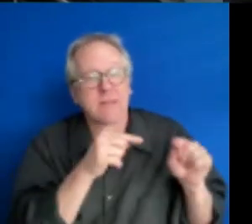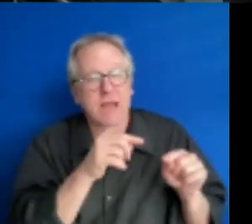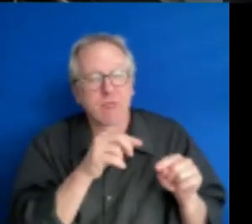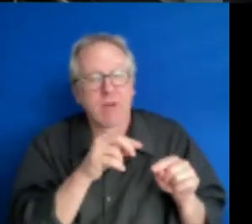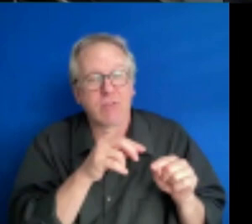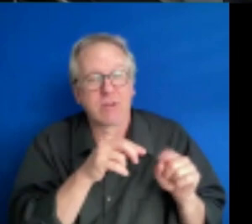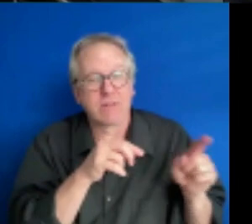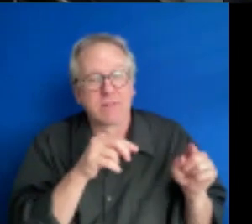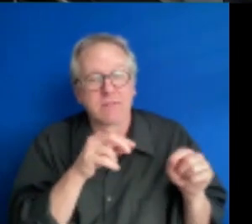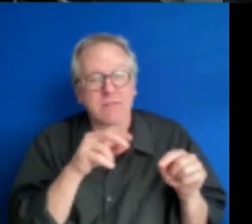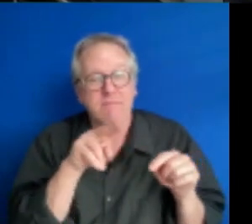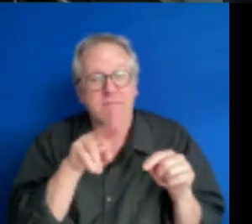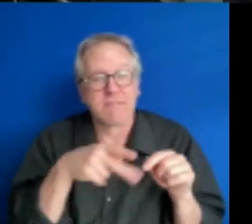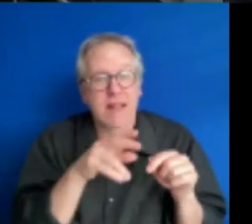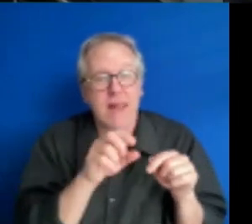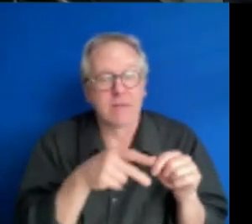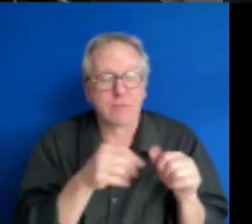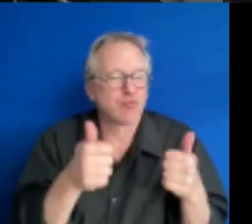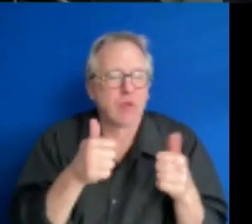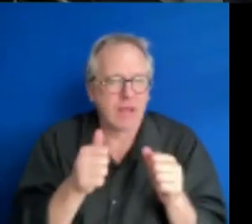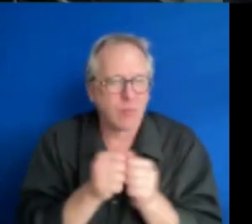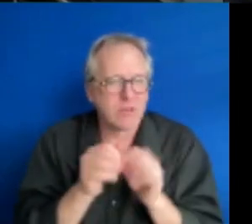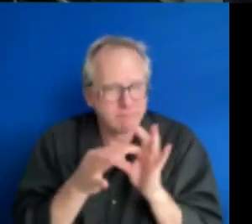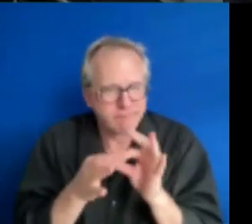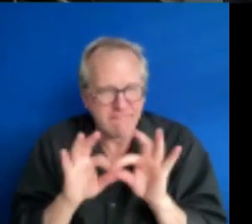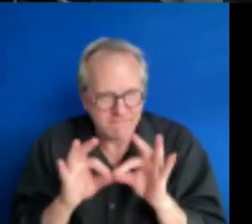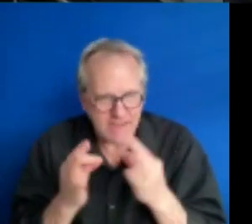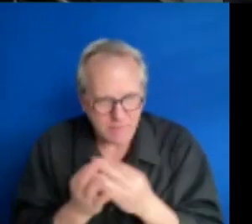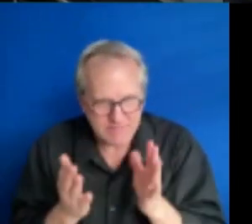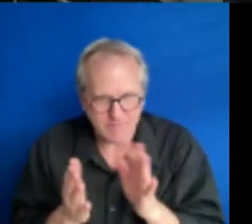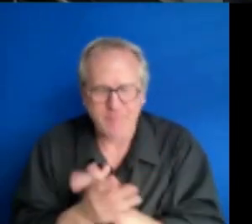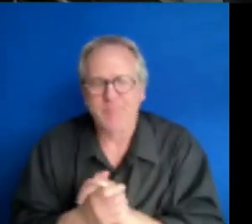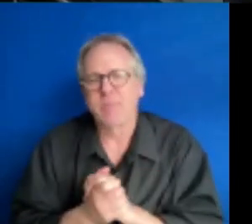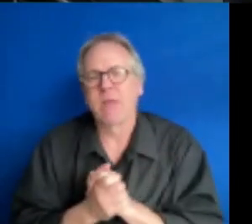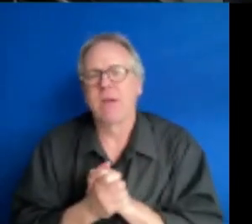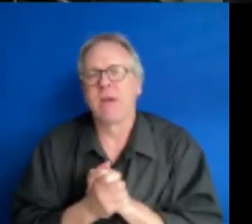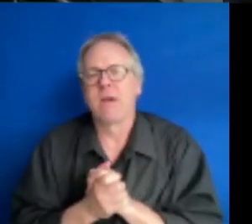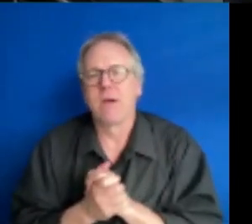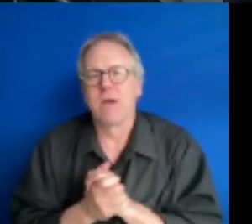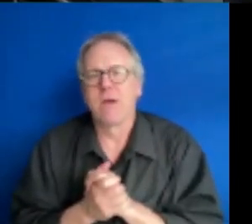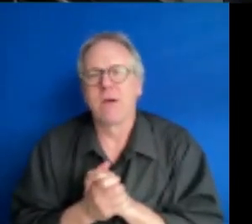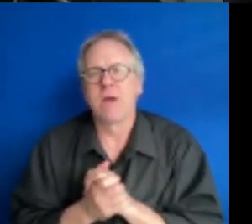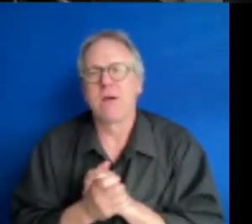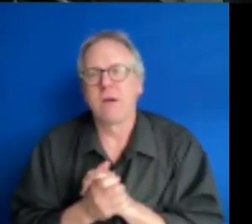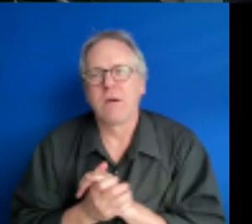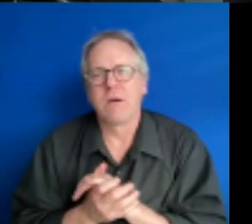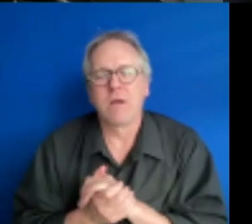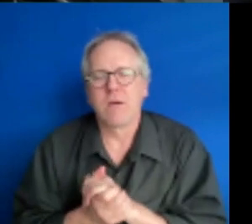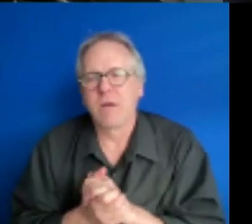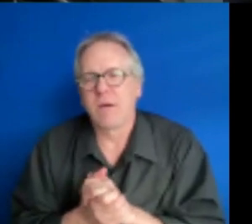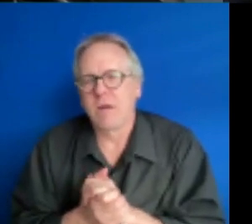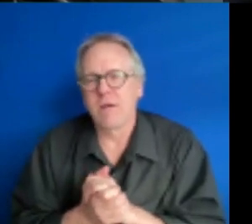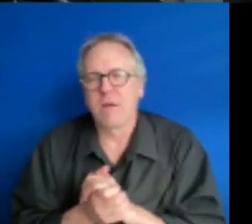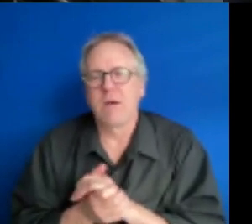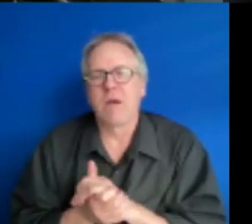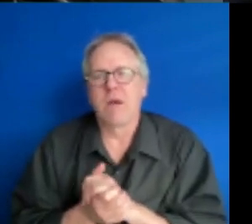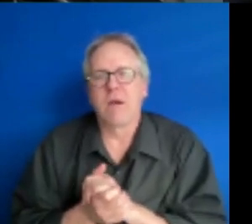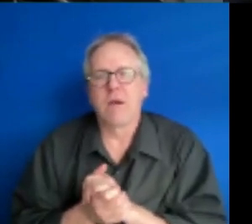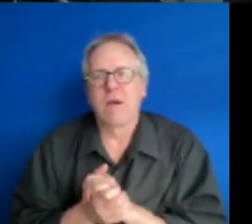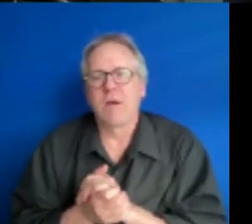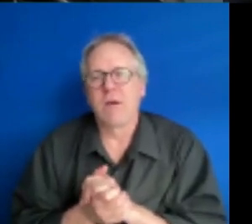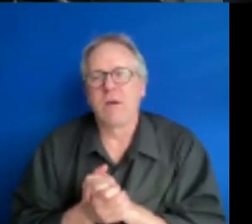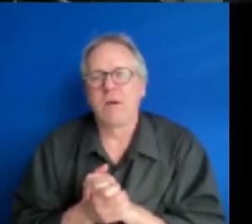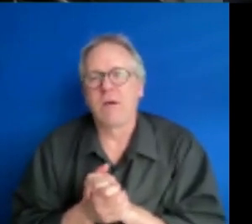How do we include extremely hurt folks who reject